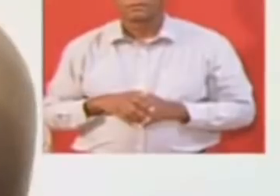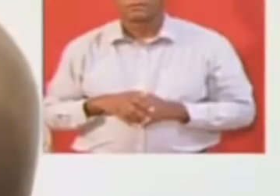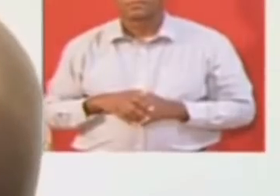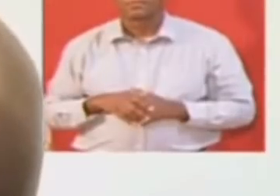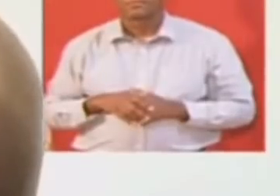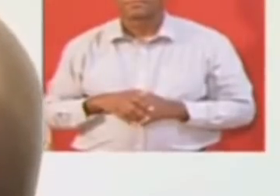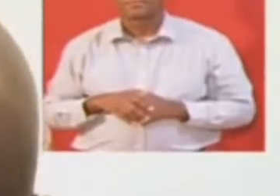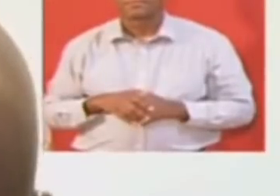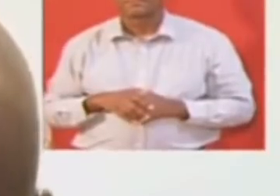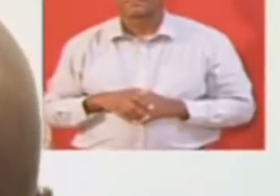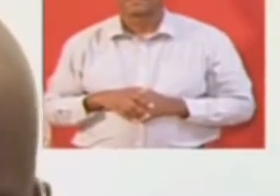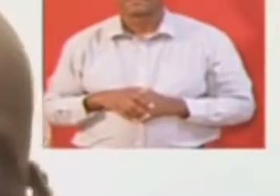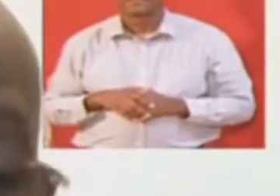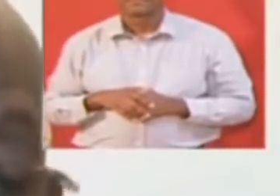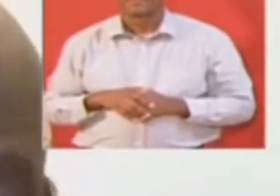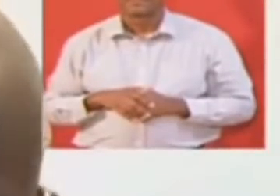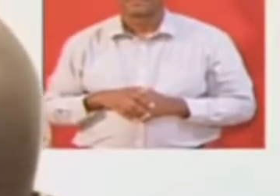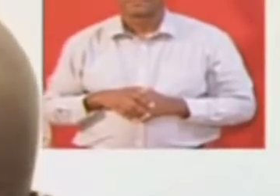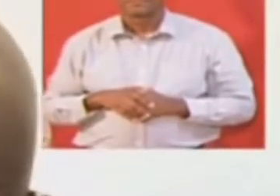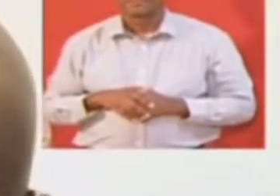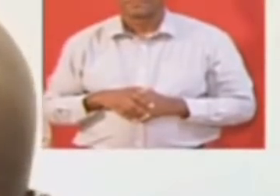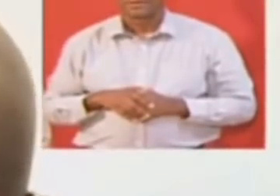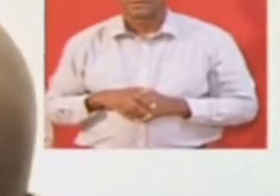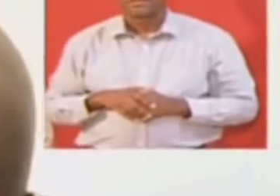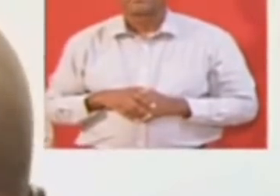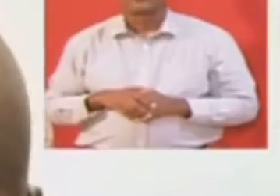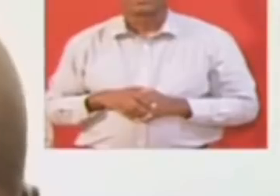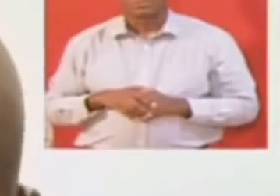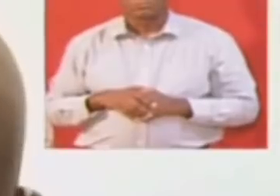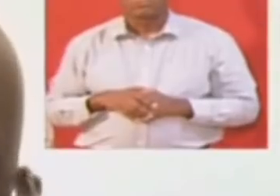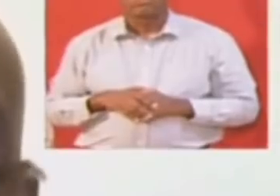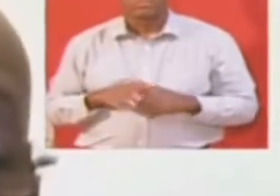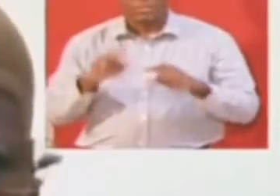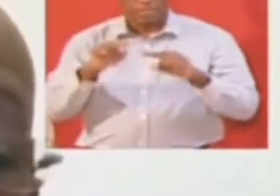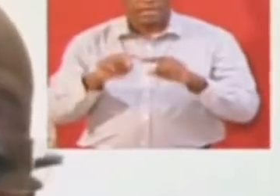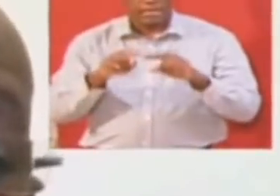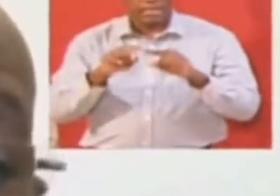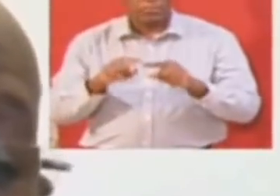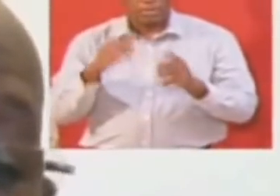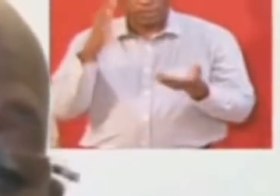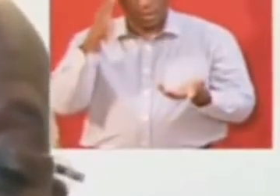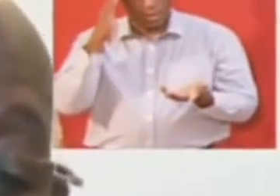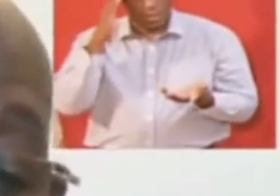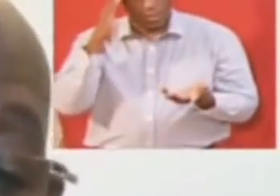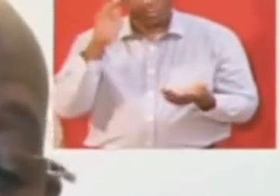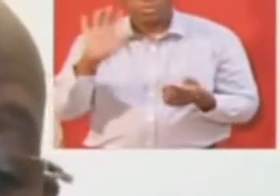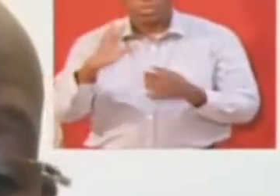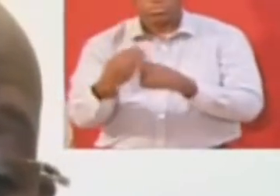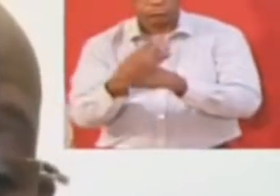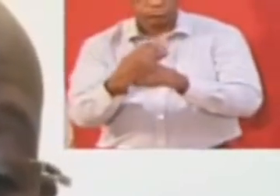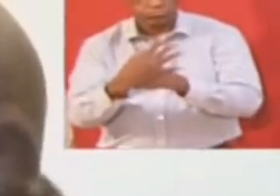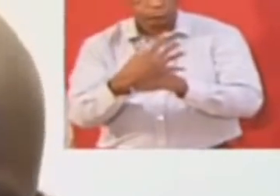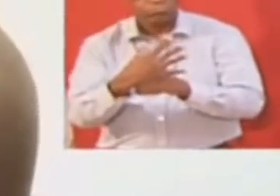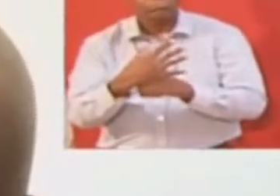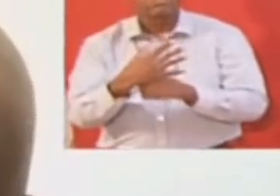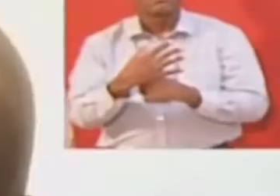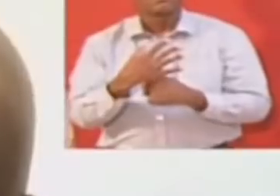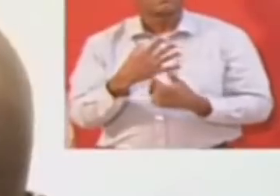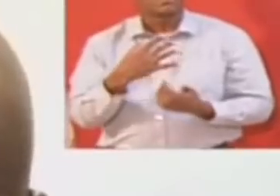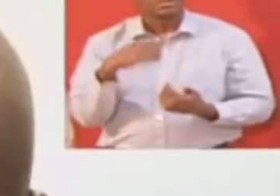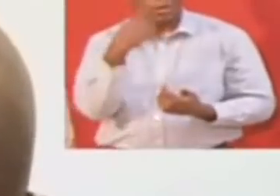and advised the population, I trust that it will be clear that we do